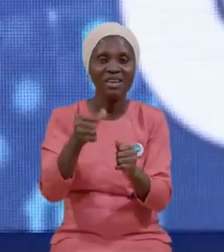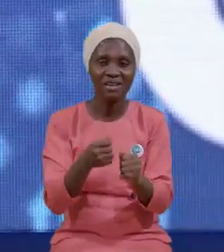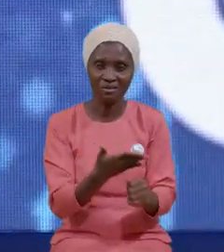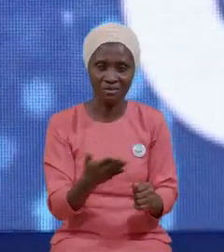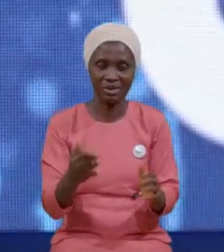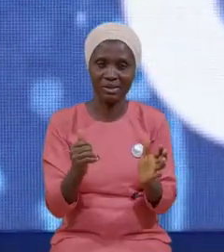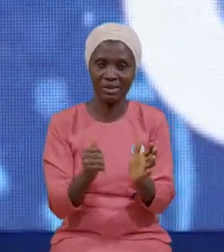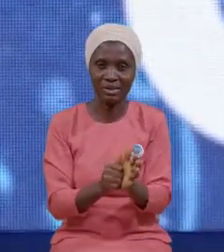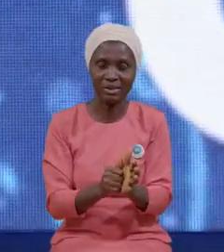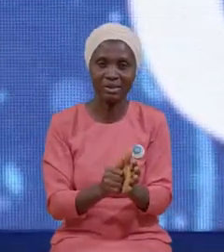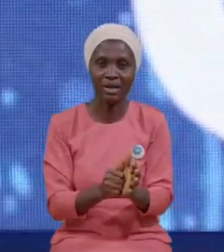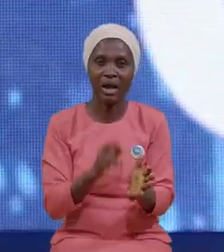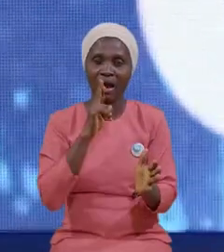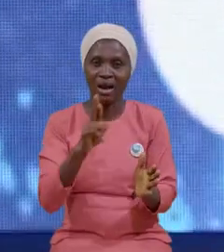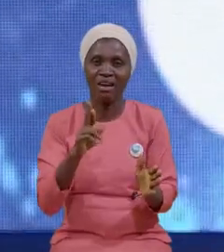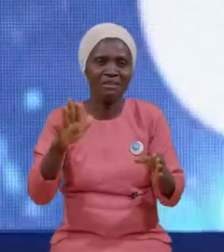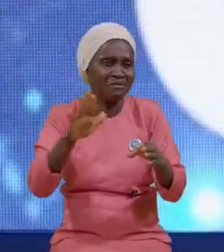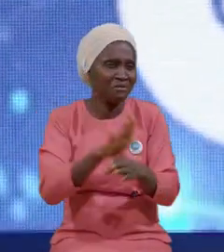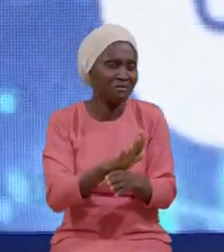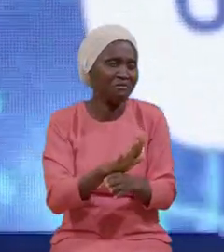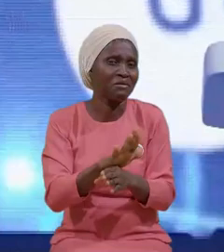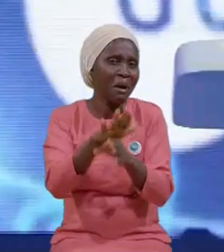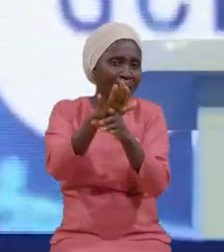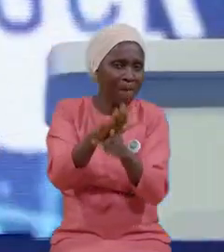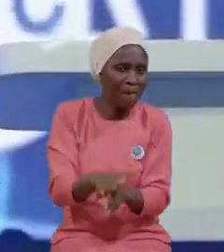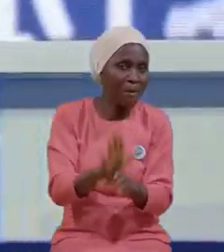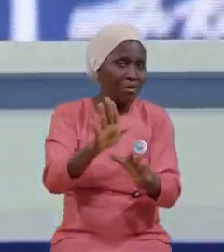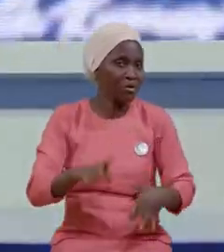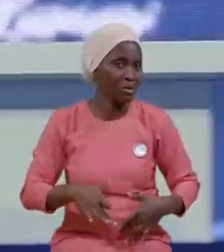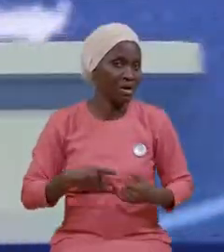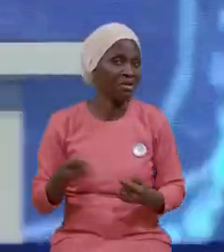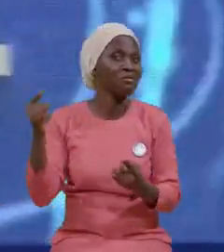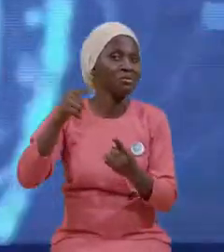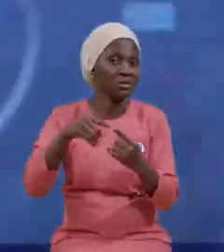had bombarded your life until today.